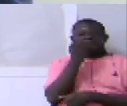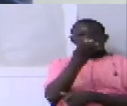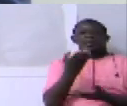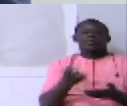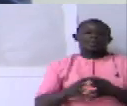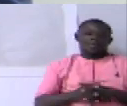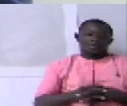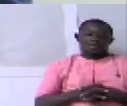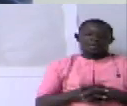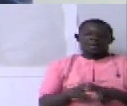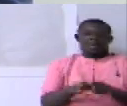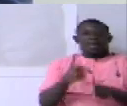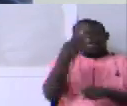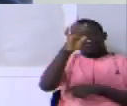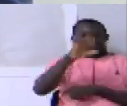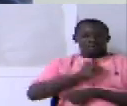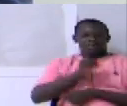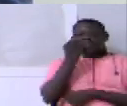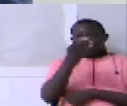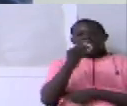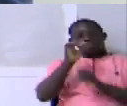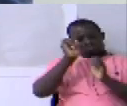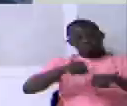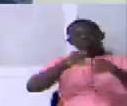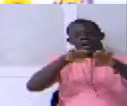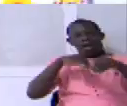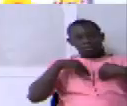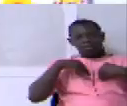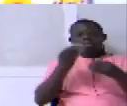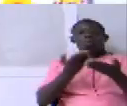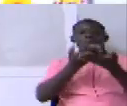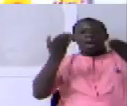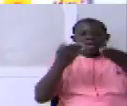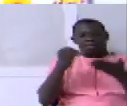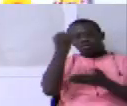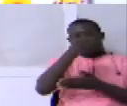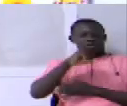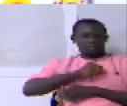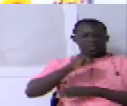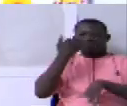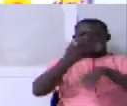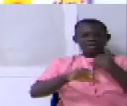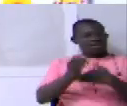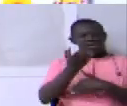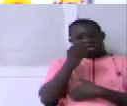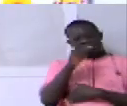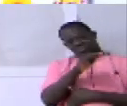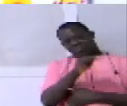good. If they say so, I will accept because I have never tasted that food.